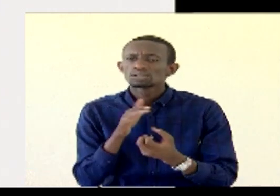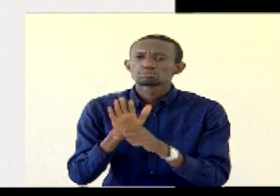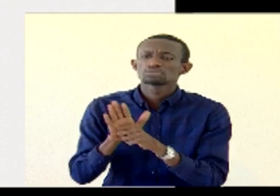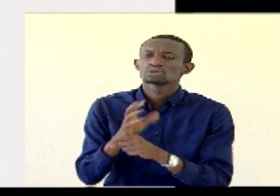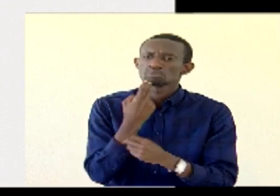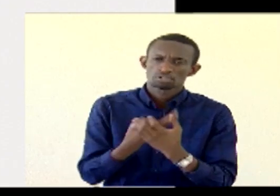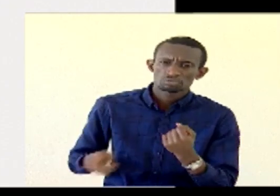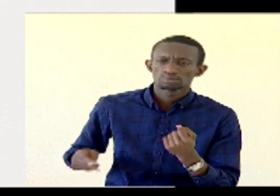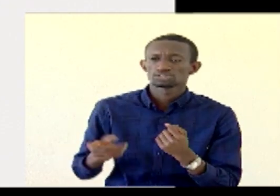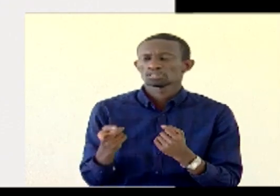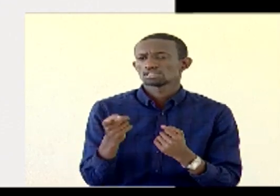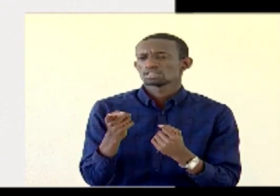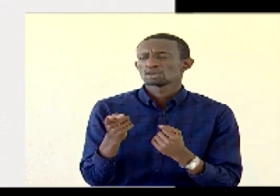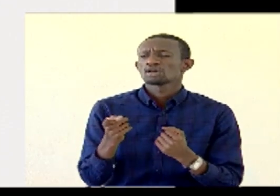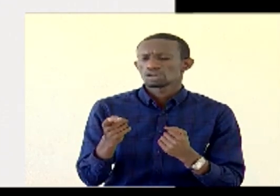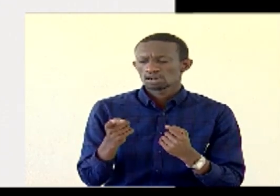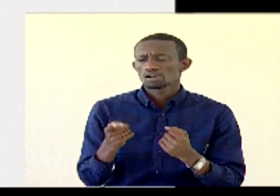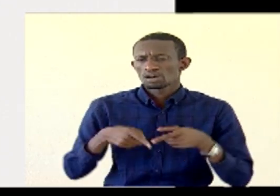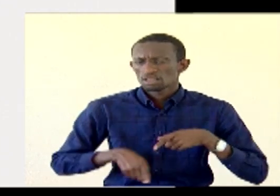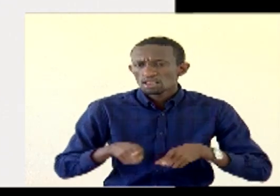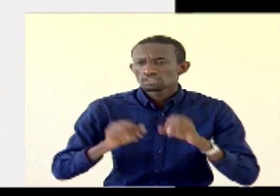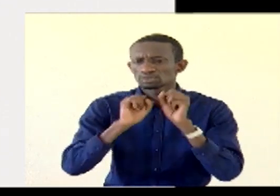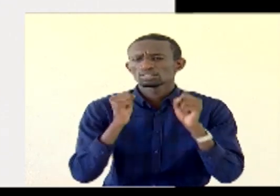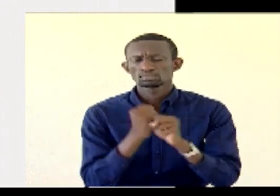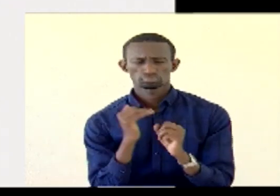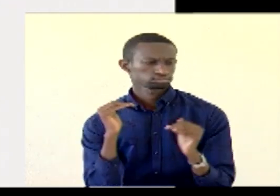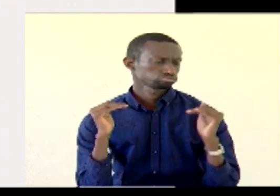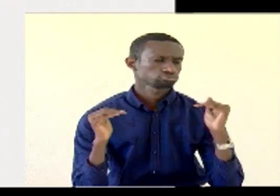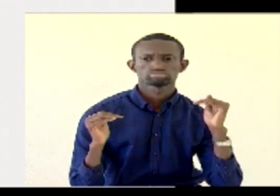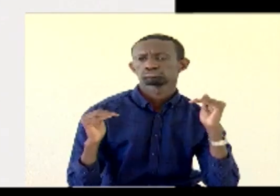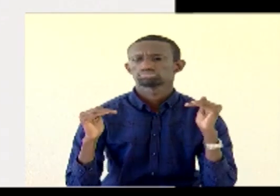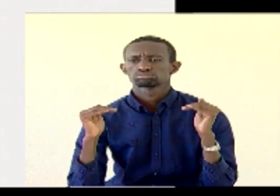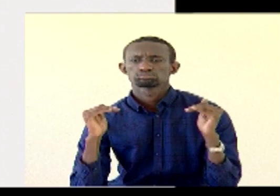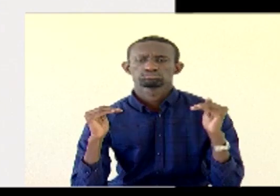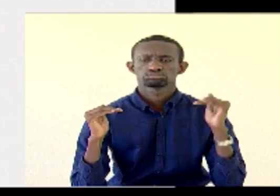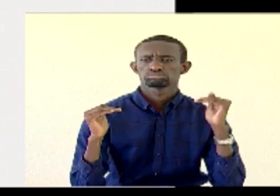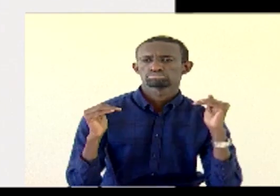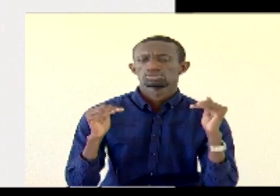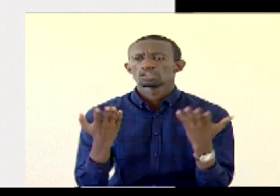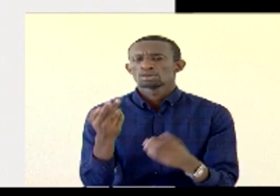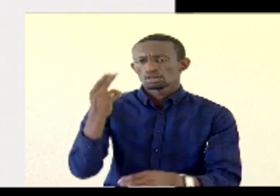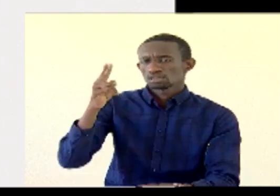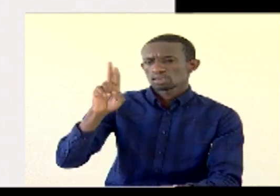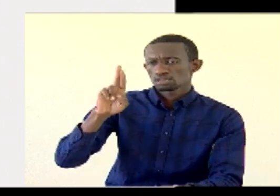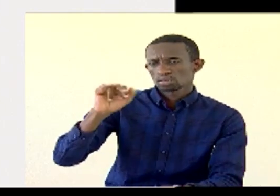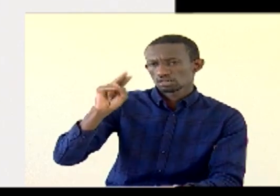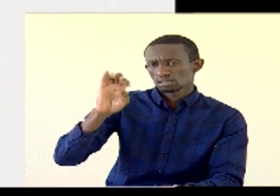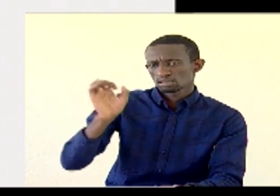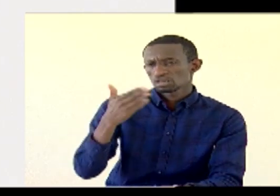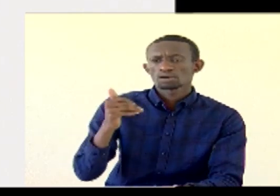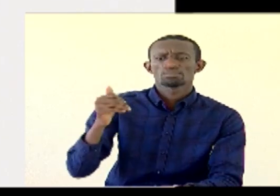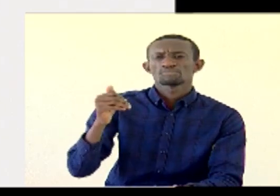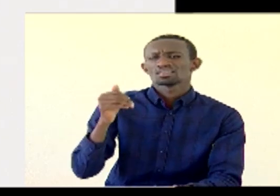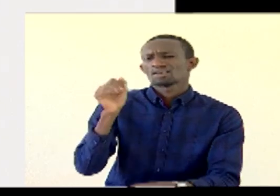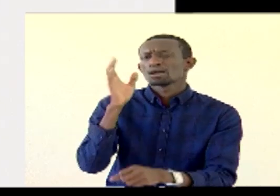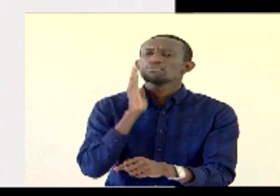balance by removing wastes such as urea, extra salts, extra water, and